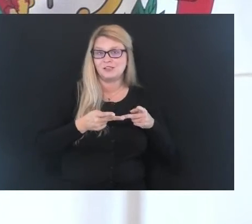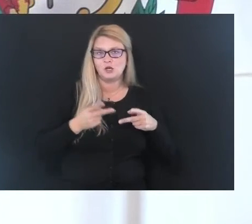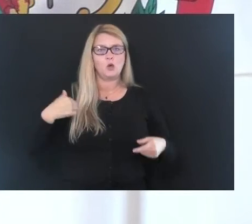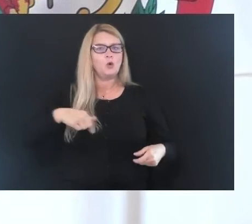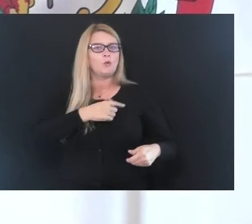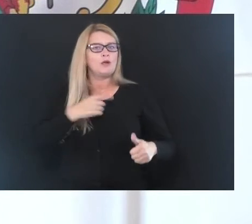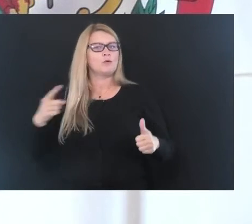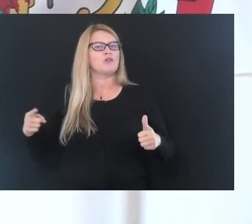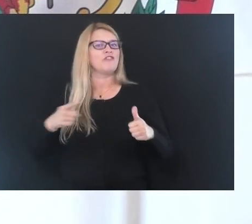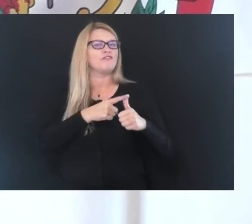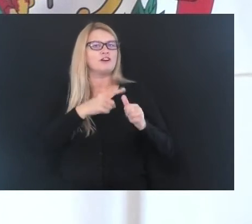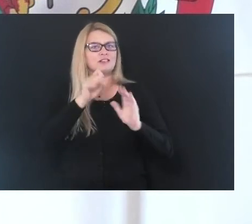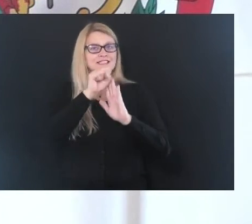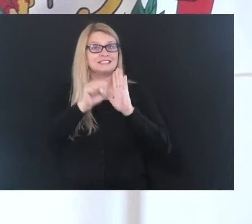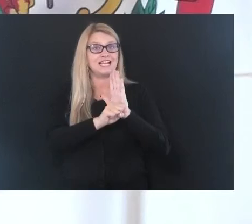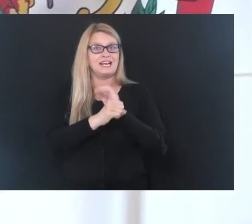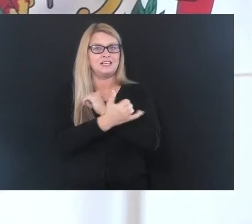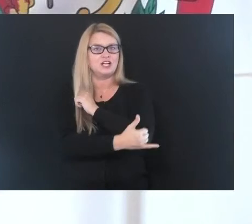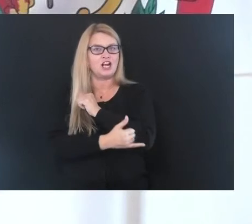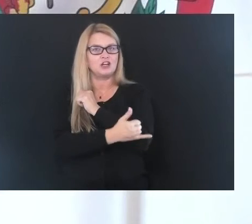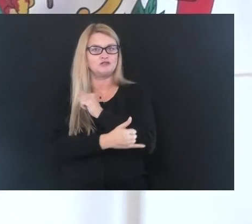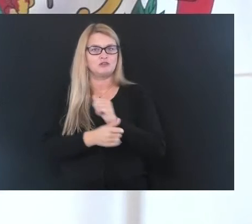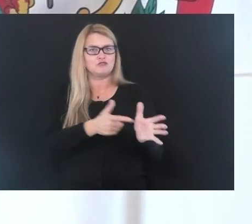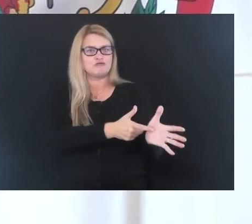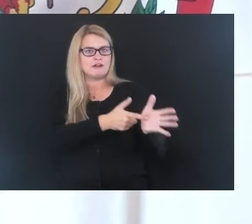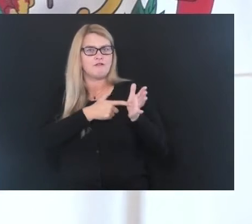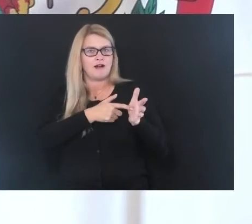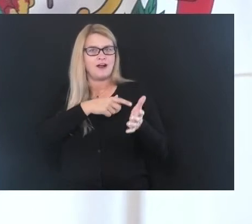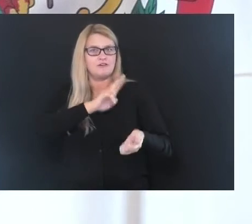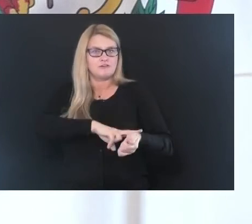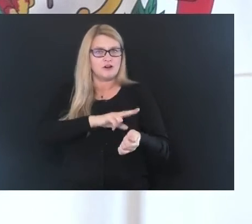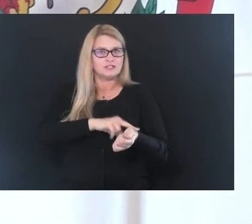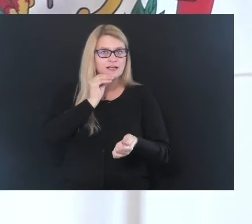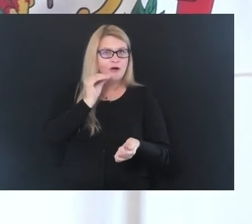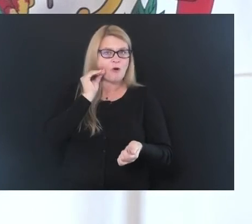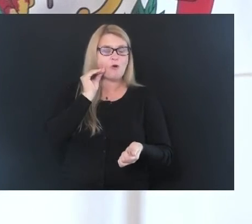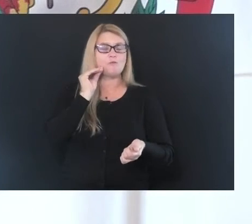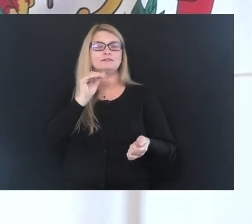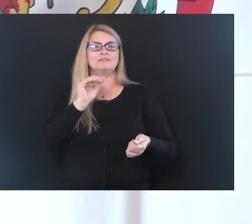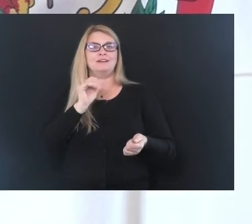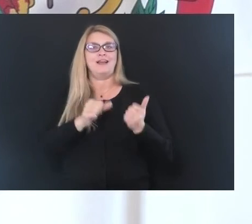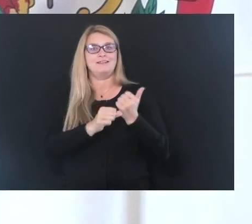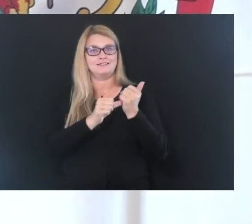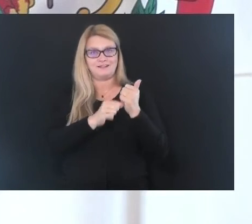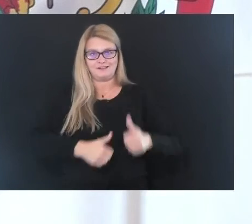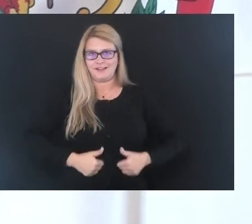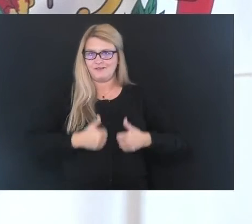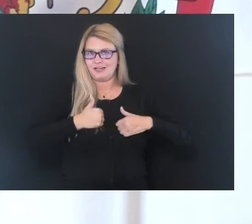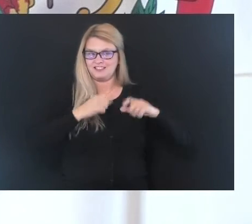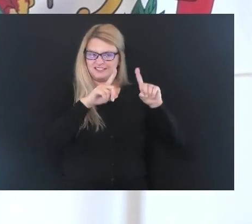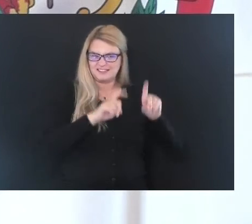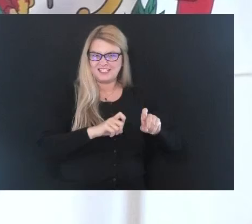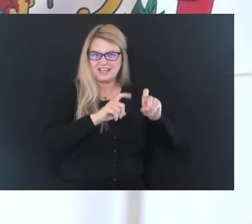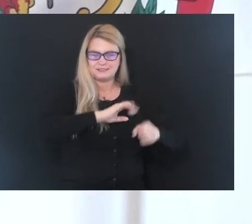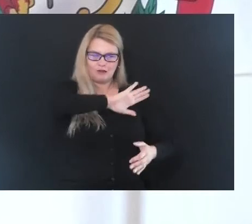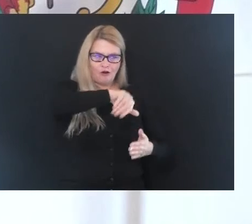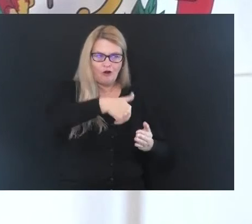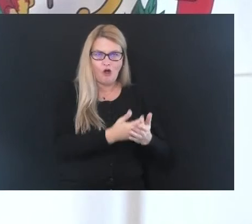first state in the country to require nursing homes and assisted living to test all their residents and the